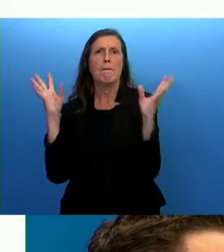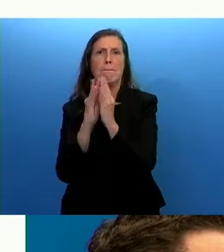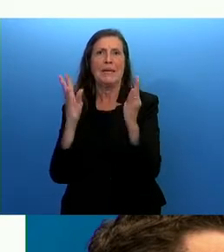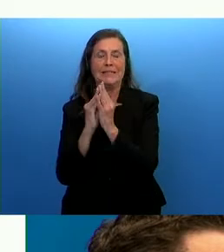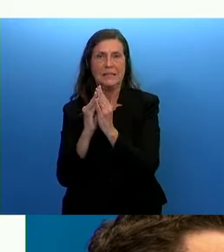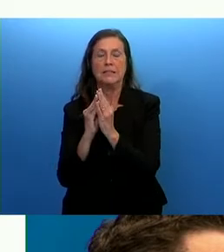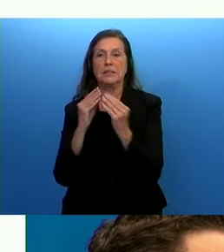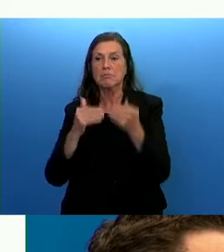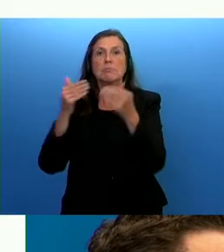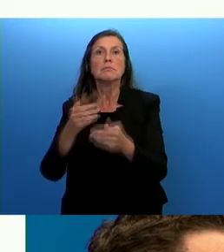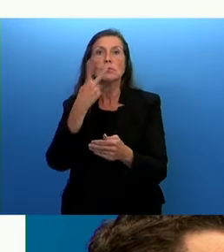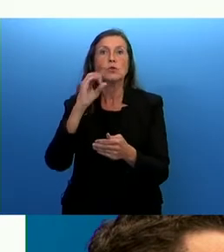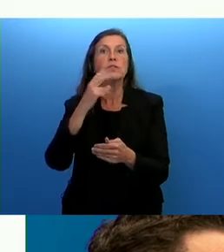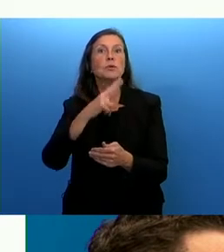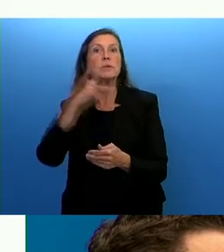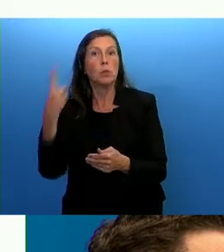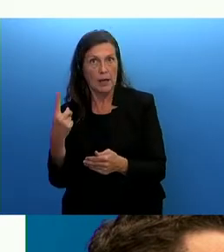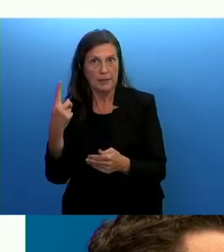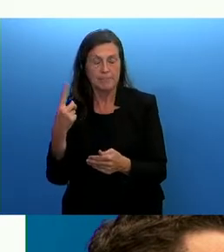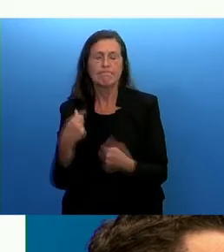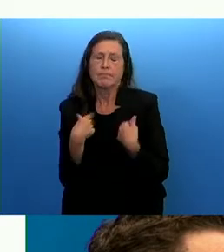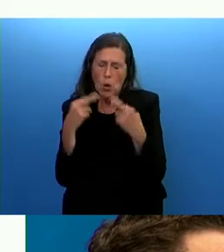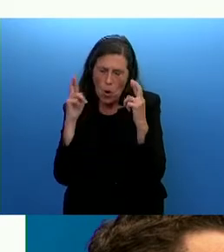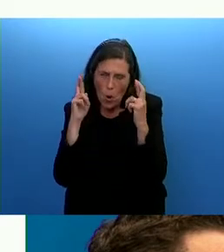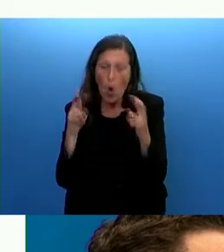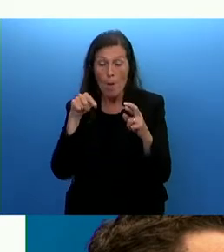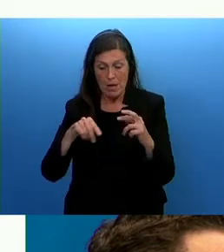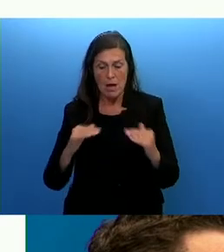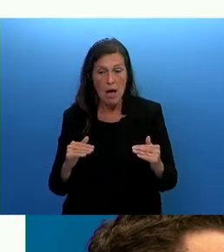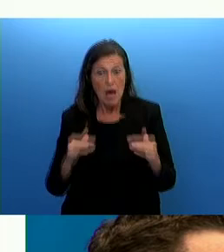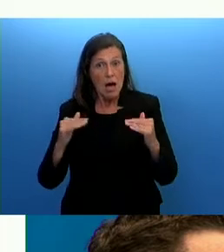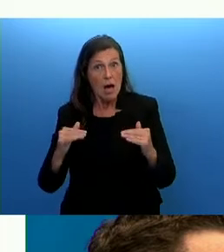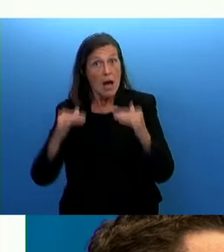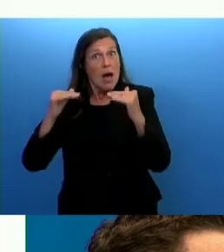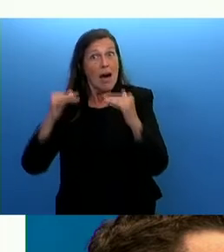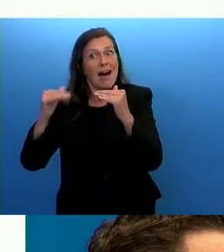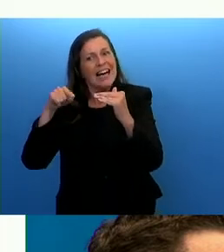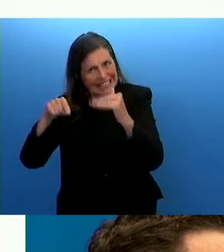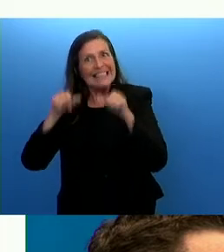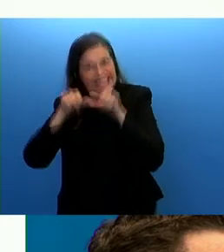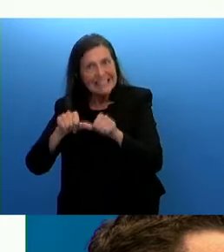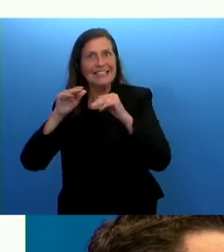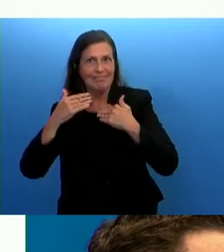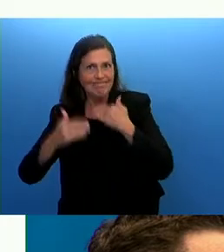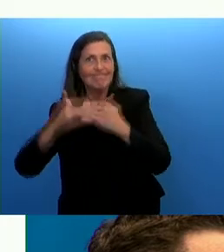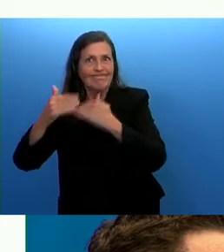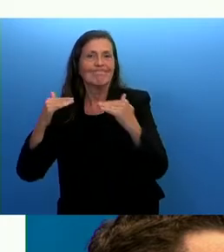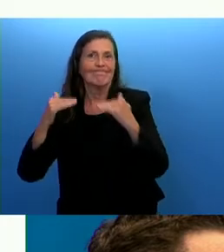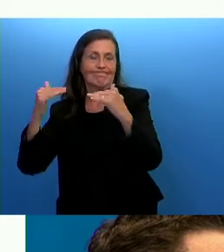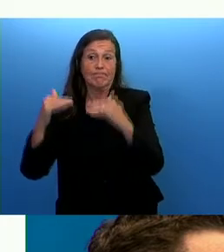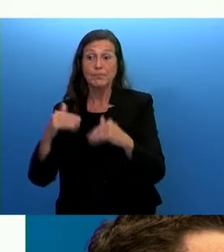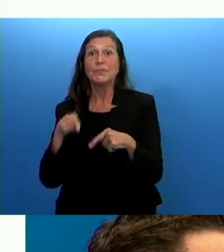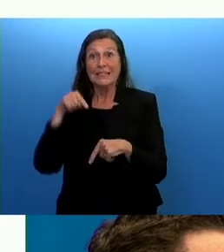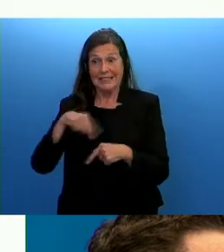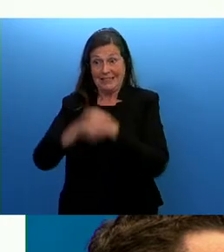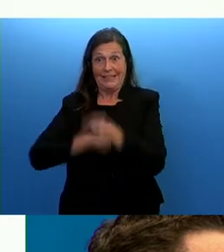2021. We hope to maintain these standards in our High Commissioner's Dialogue this year in December,